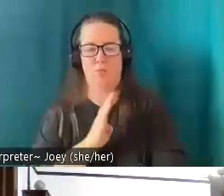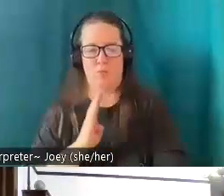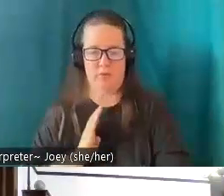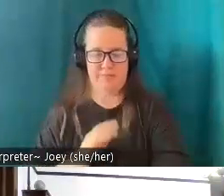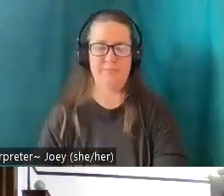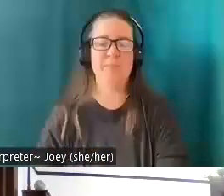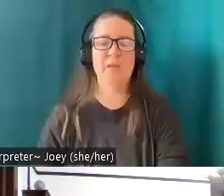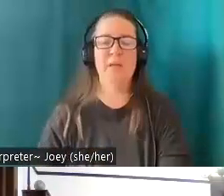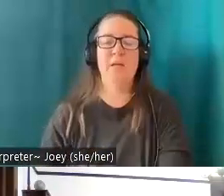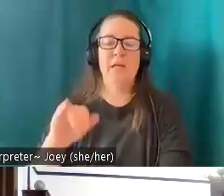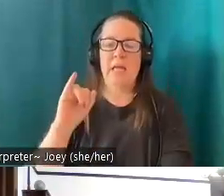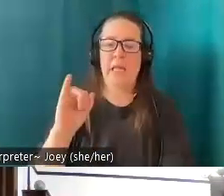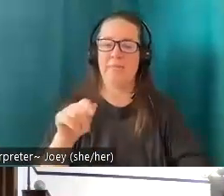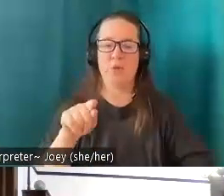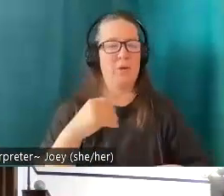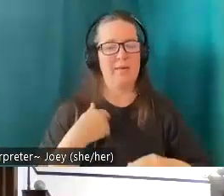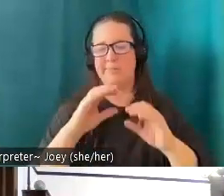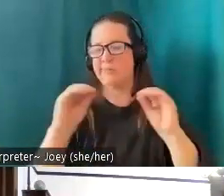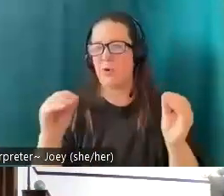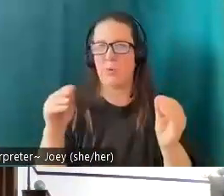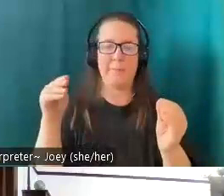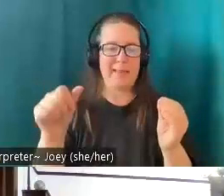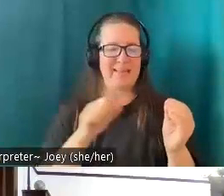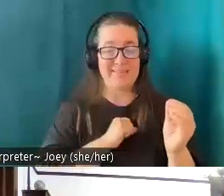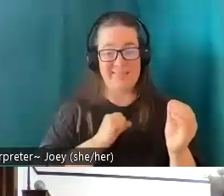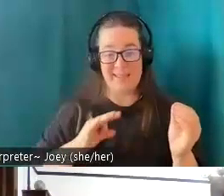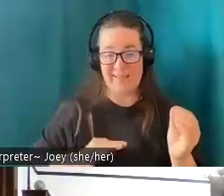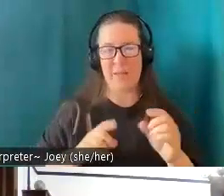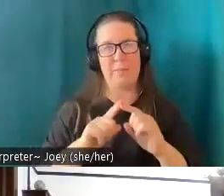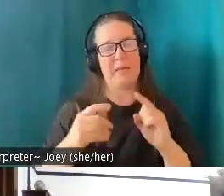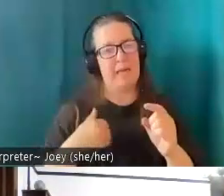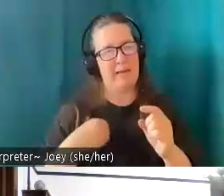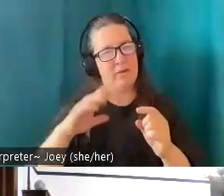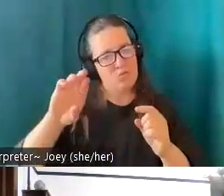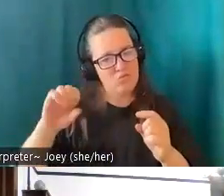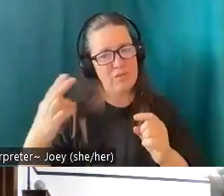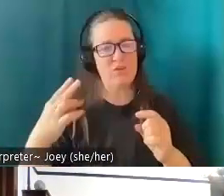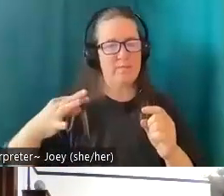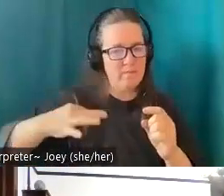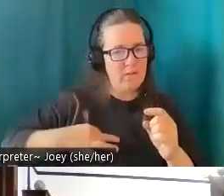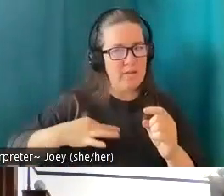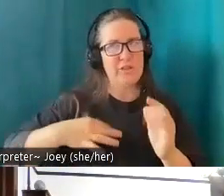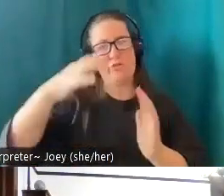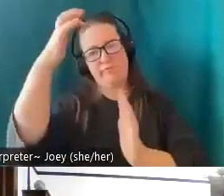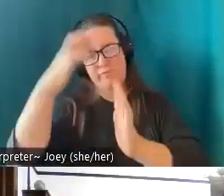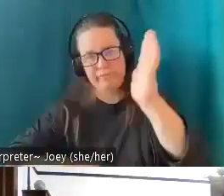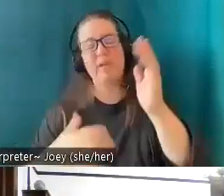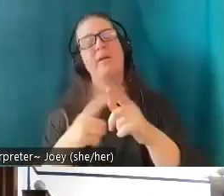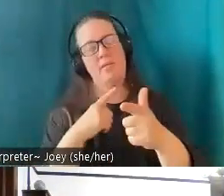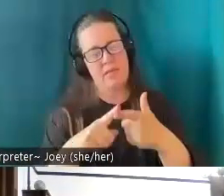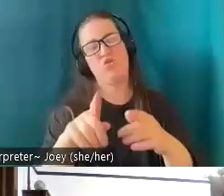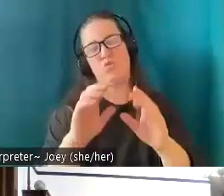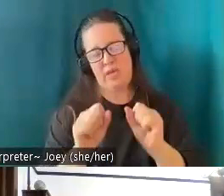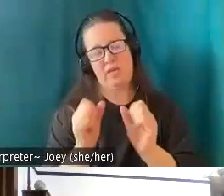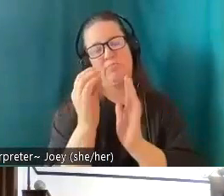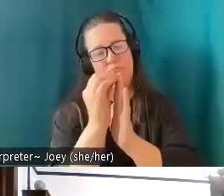can put information for volunteers with significant responsibilities in your staff columns. Again, there's full data on that in the